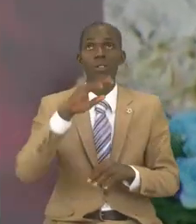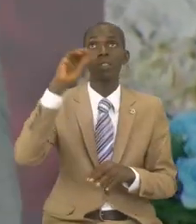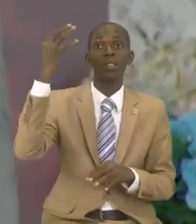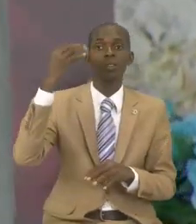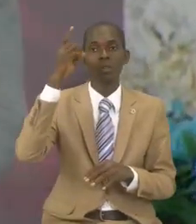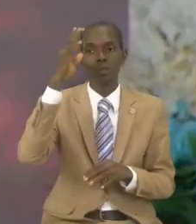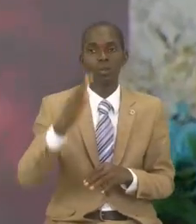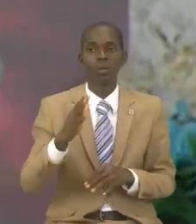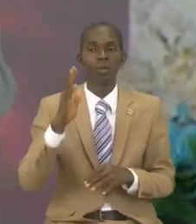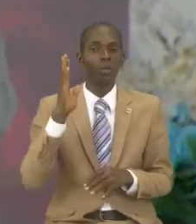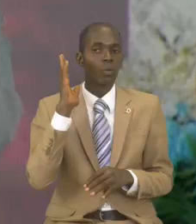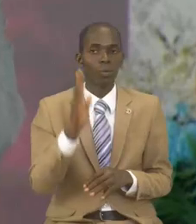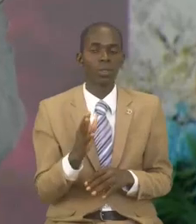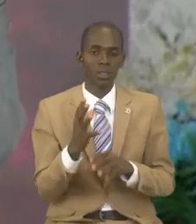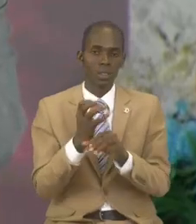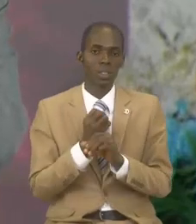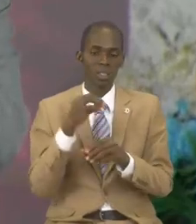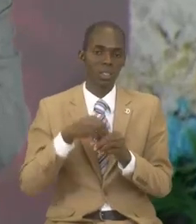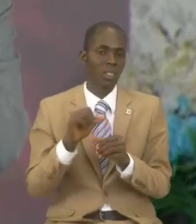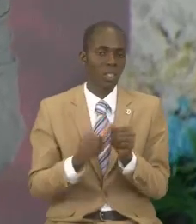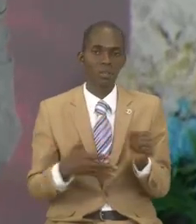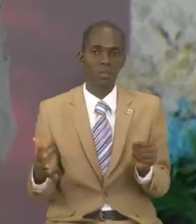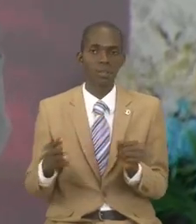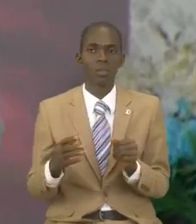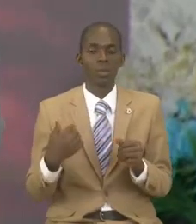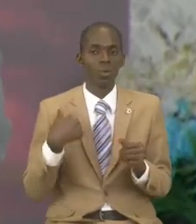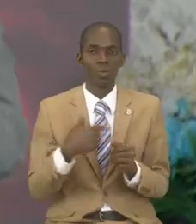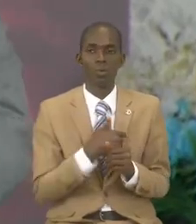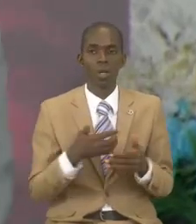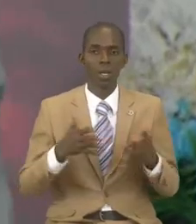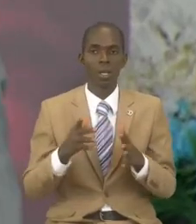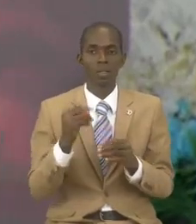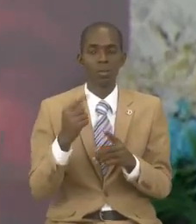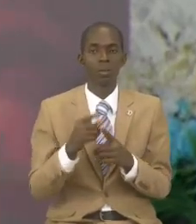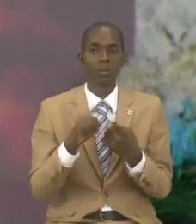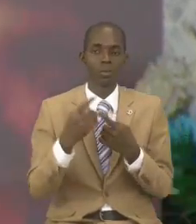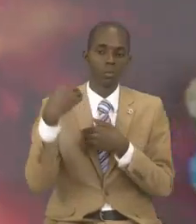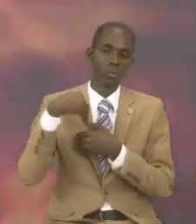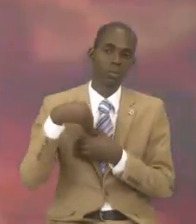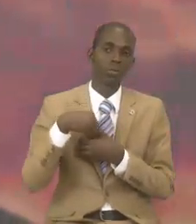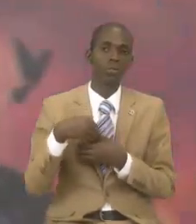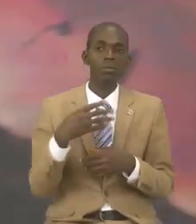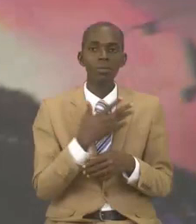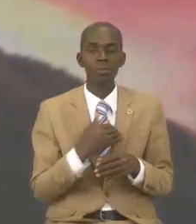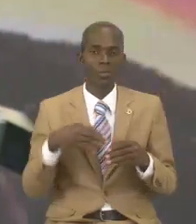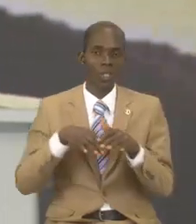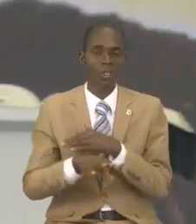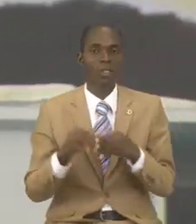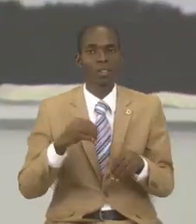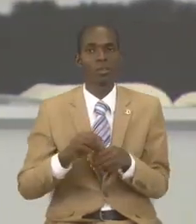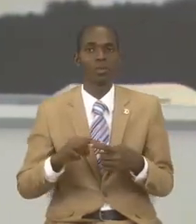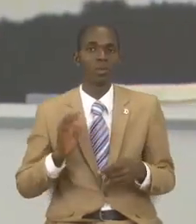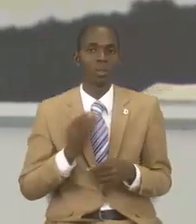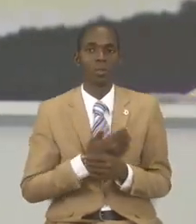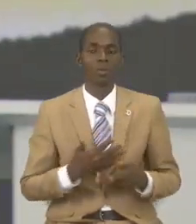take in everything. We allow the word to enter and to penetrate our lives. And gee, it is